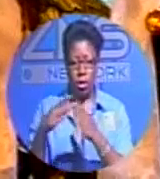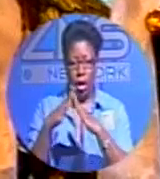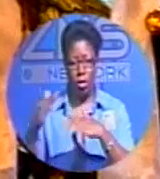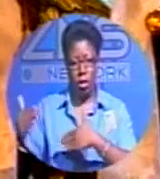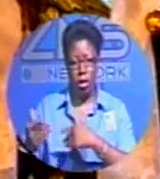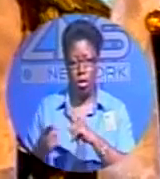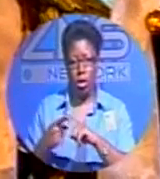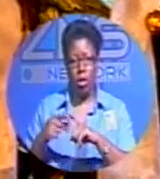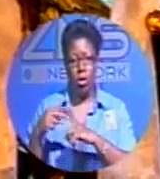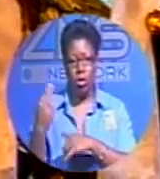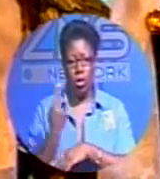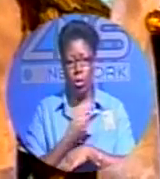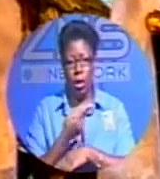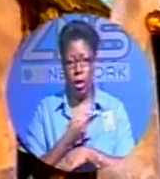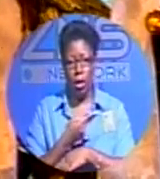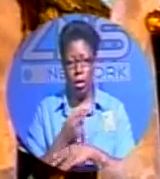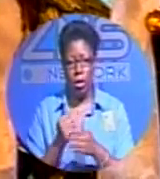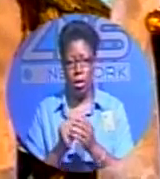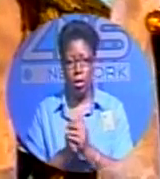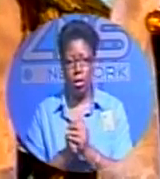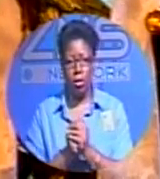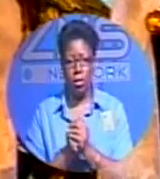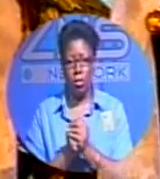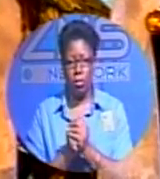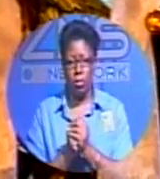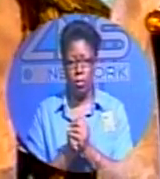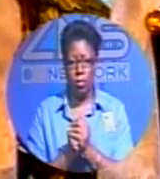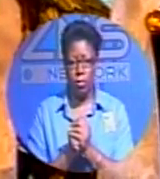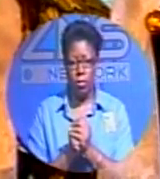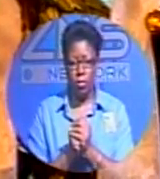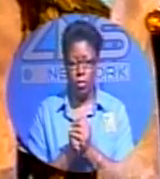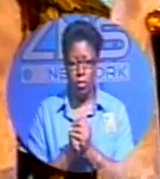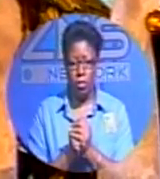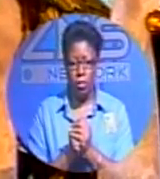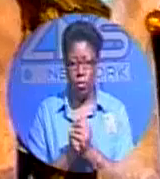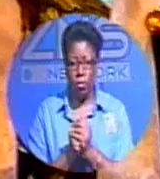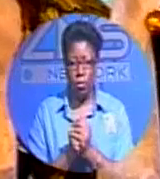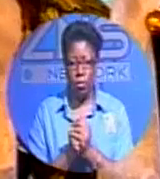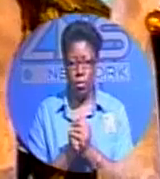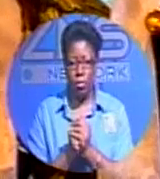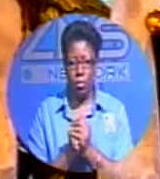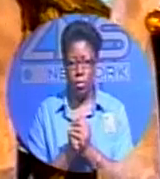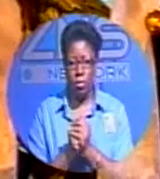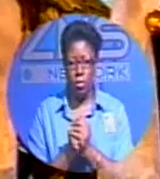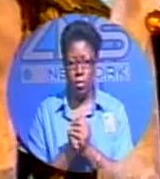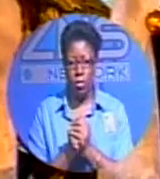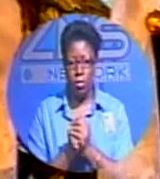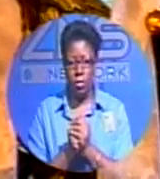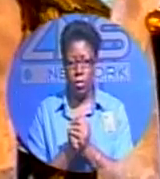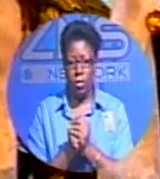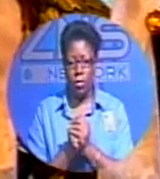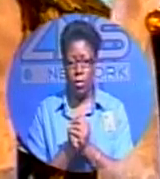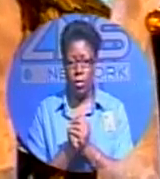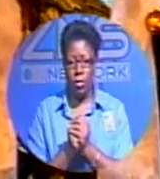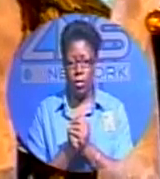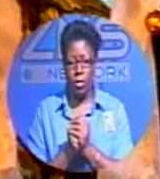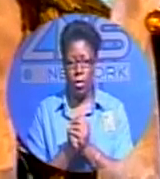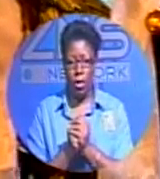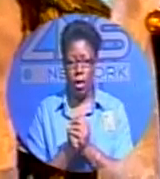Demolished it, put the door on, and built myself, supervised construction myself.